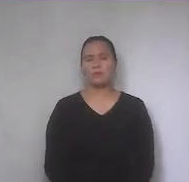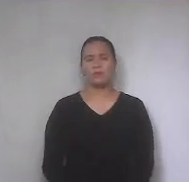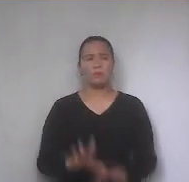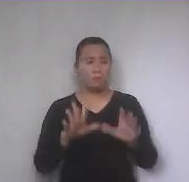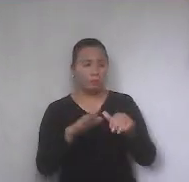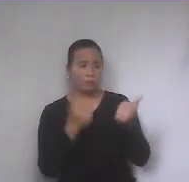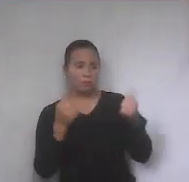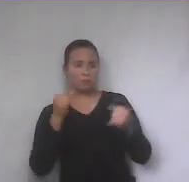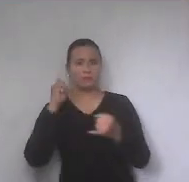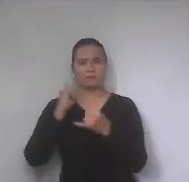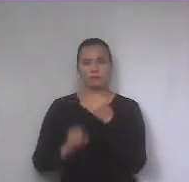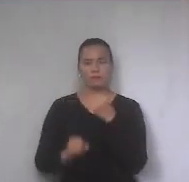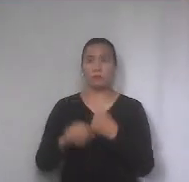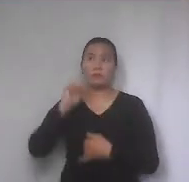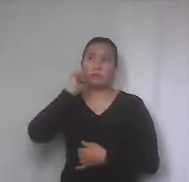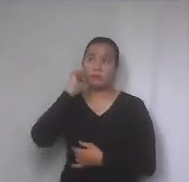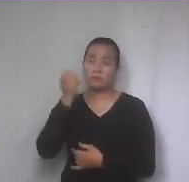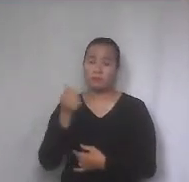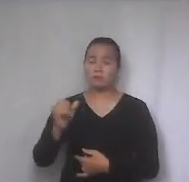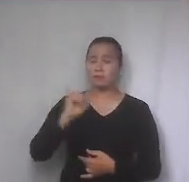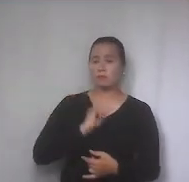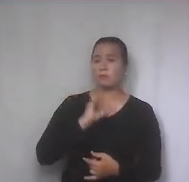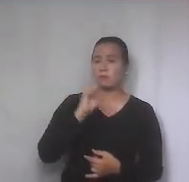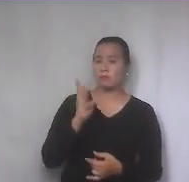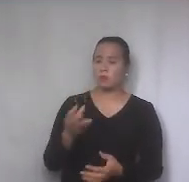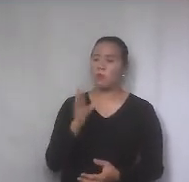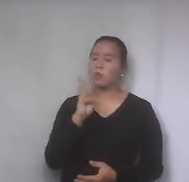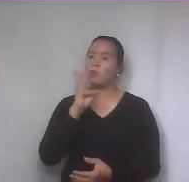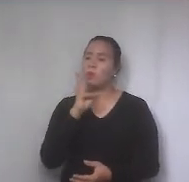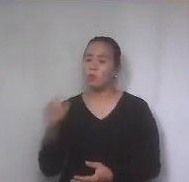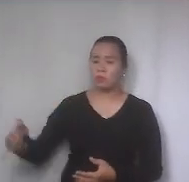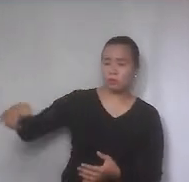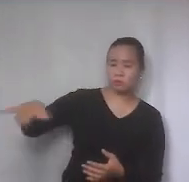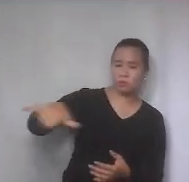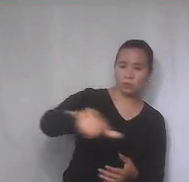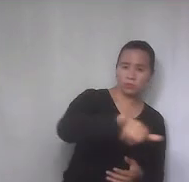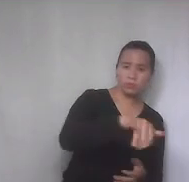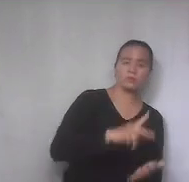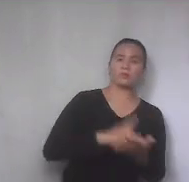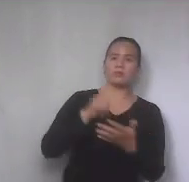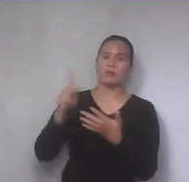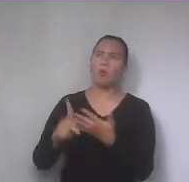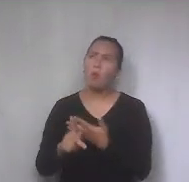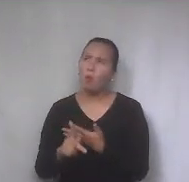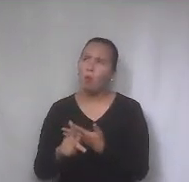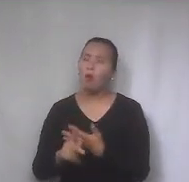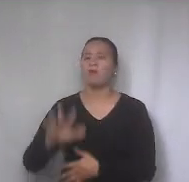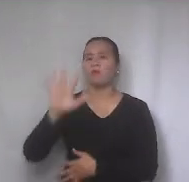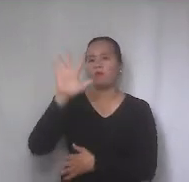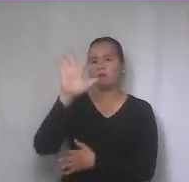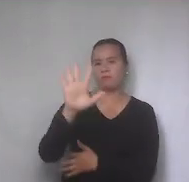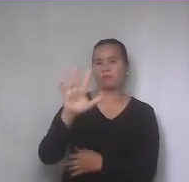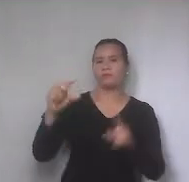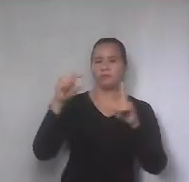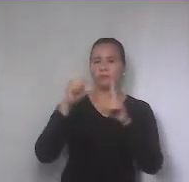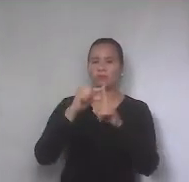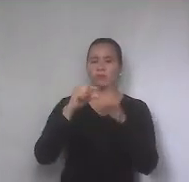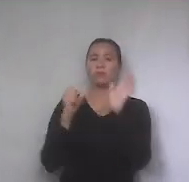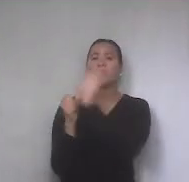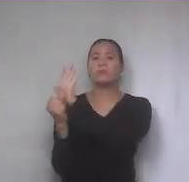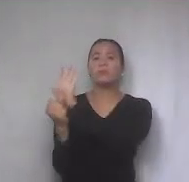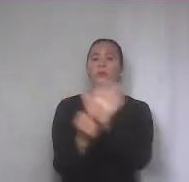huli? Bukas magdidilig ako ng halaman. Aba, lima na. This is showing us that we can break down a